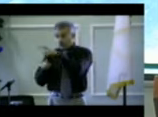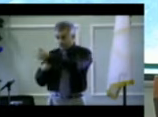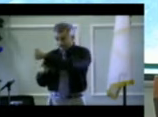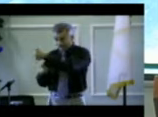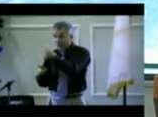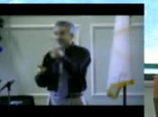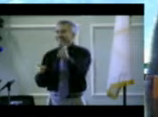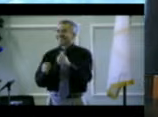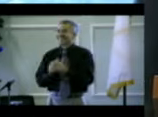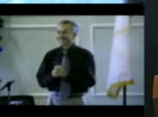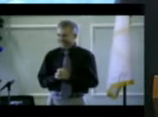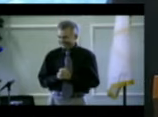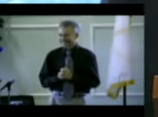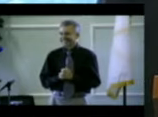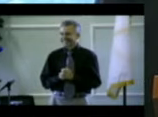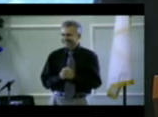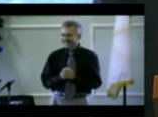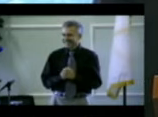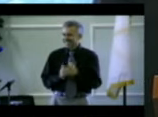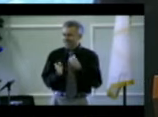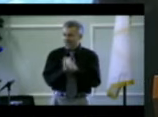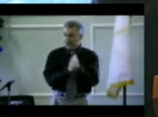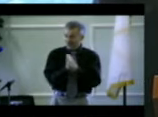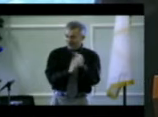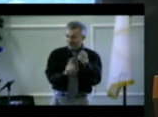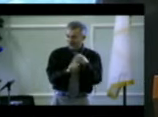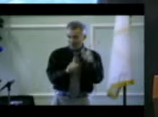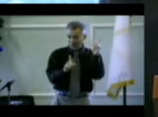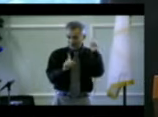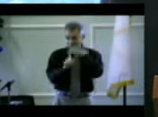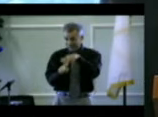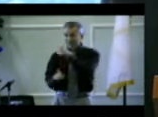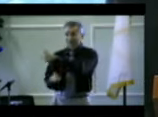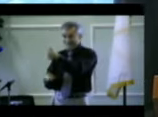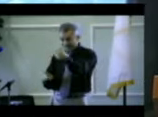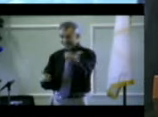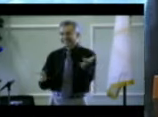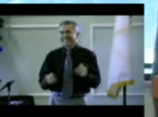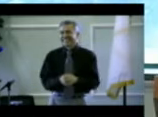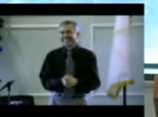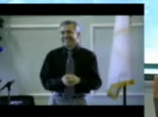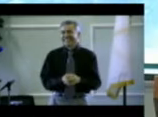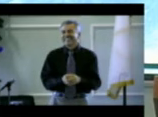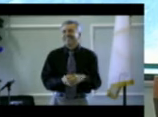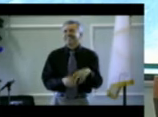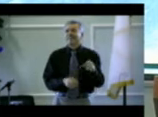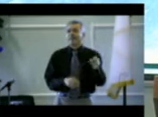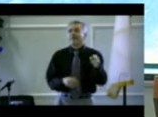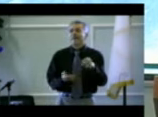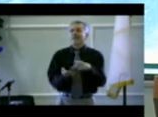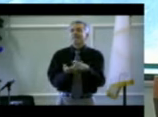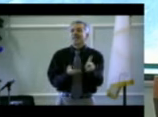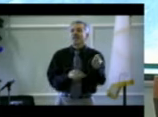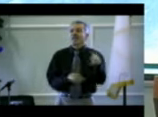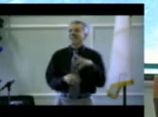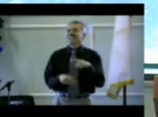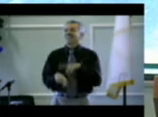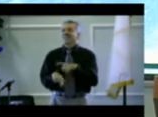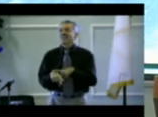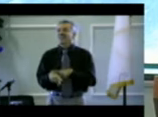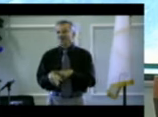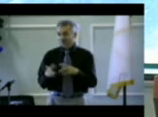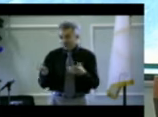This is where I live. What do you allow yourself to get away with? What do